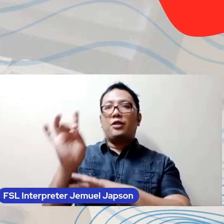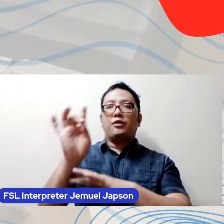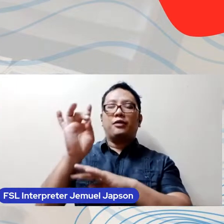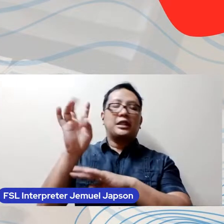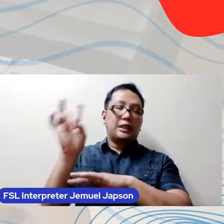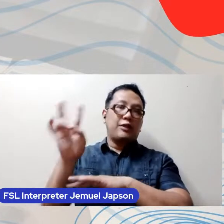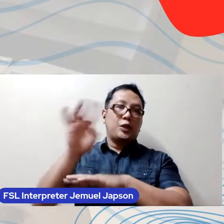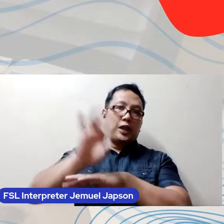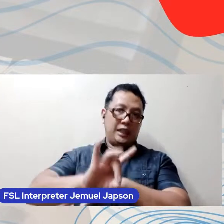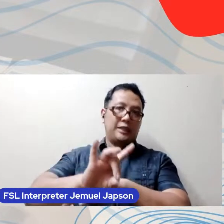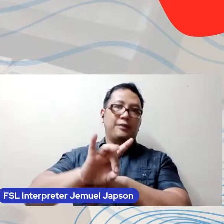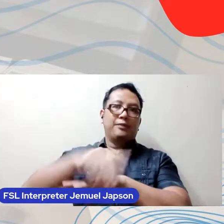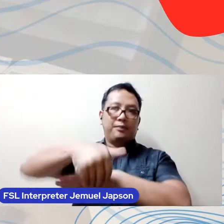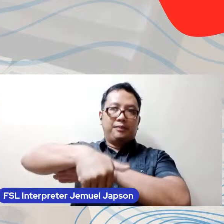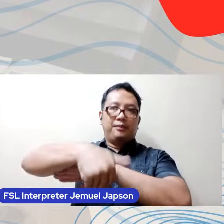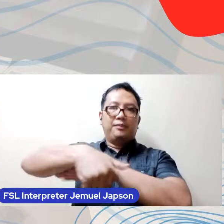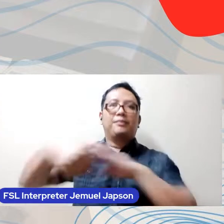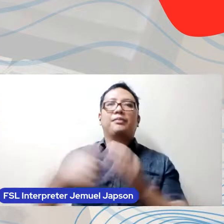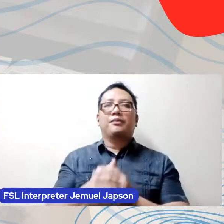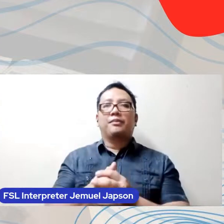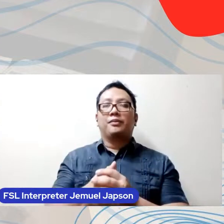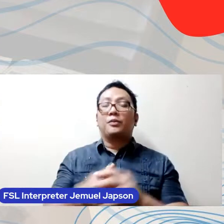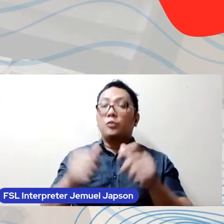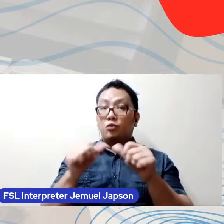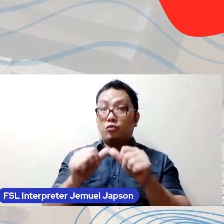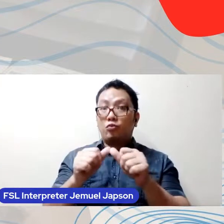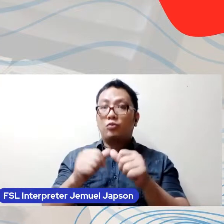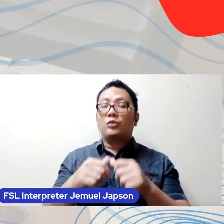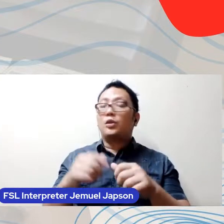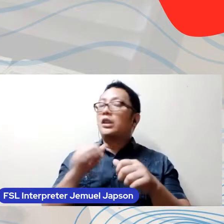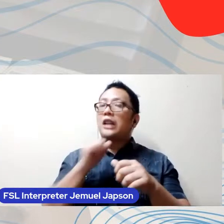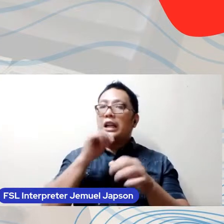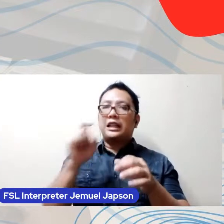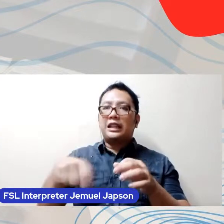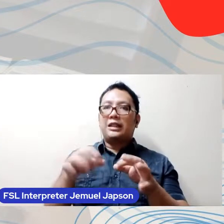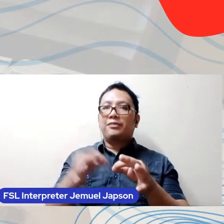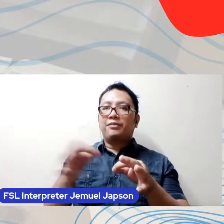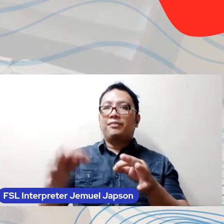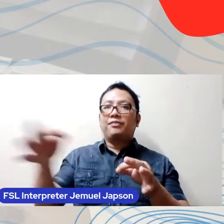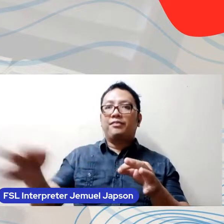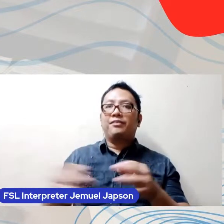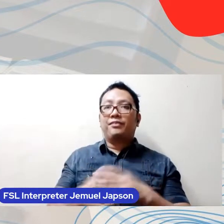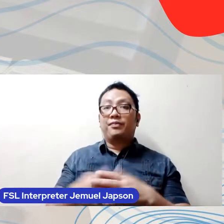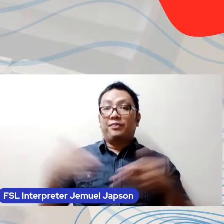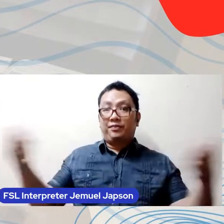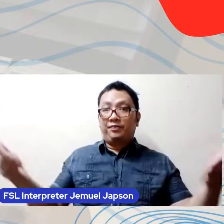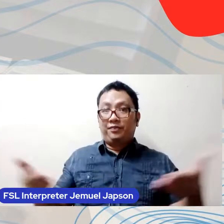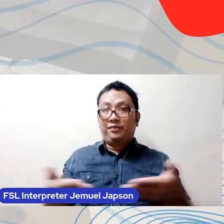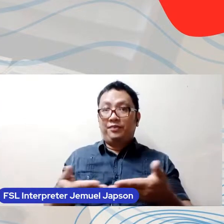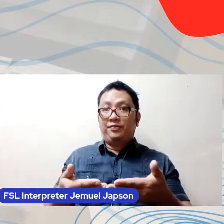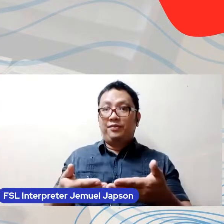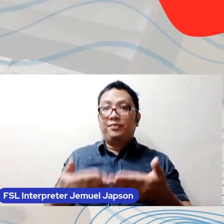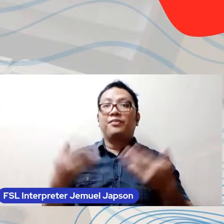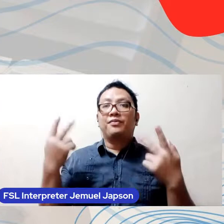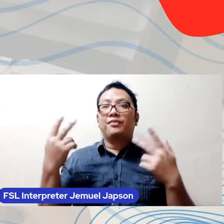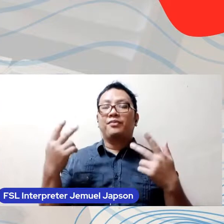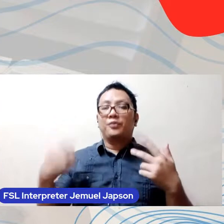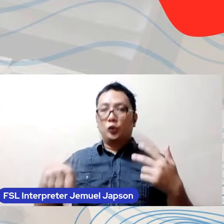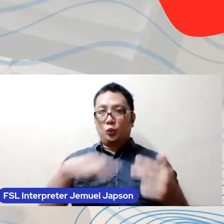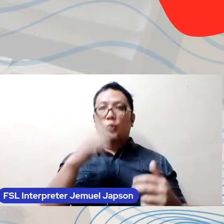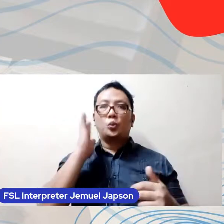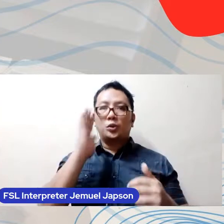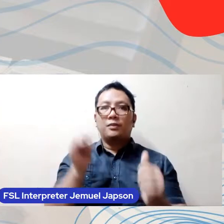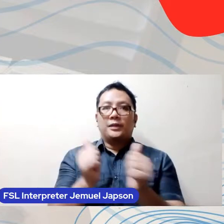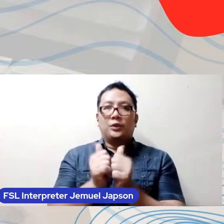media pages to keep updated on our show. Huwag na po nating papatagalin pa at ipakilala natin ang ating mga makakasama ngayong